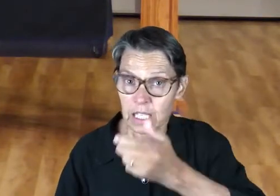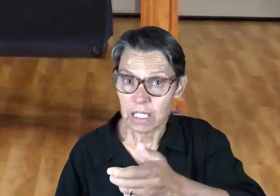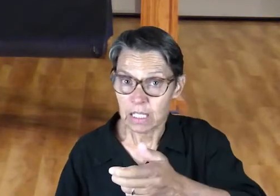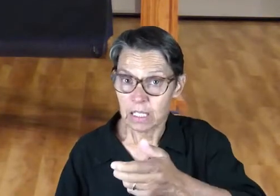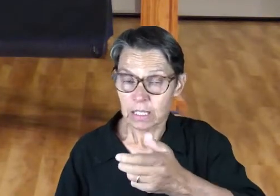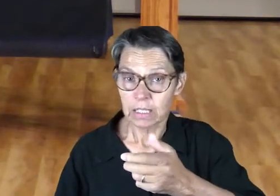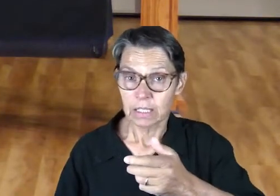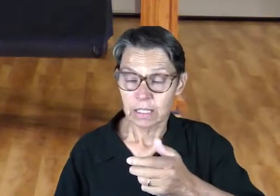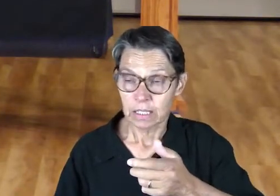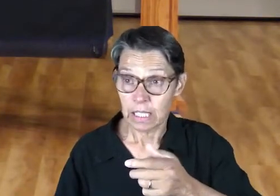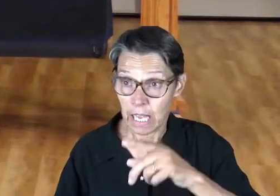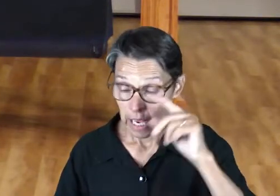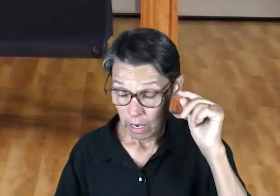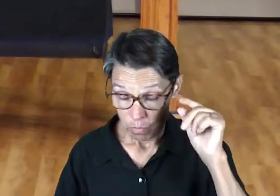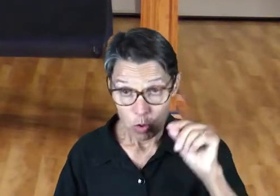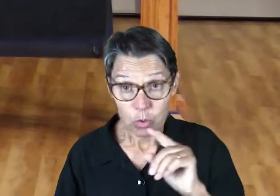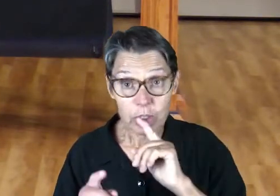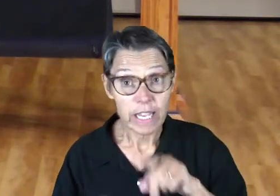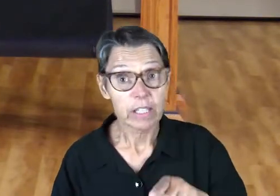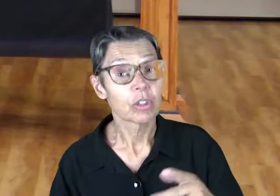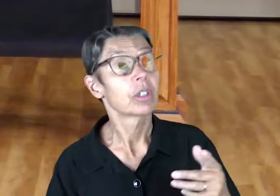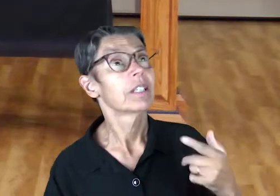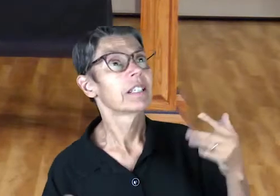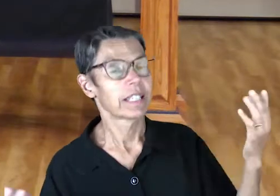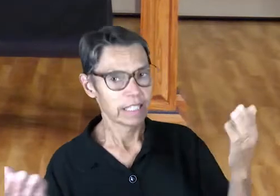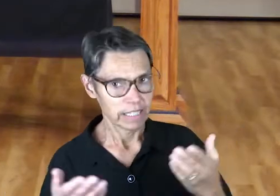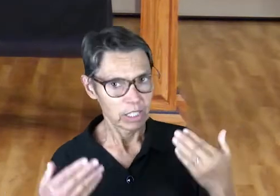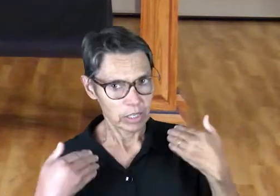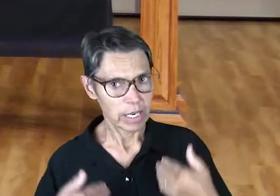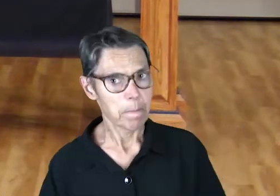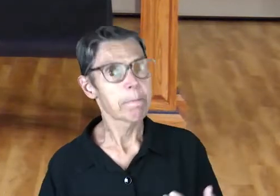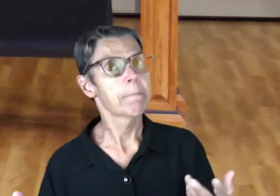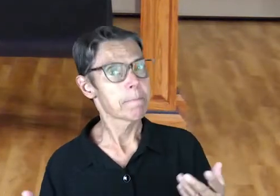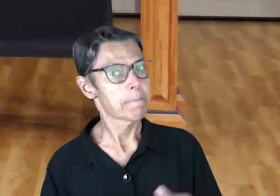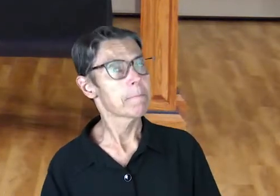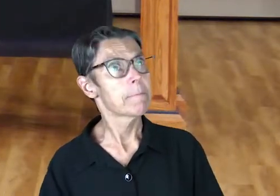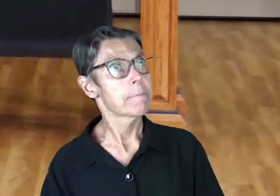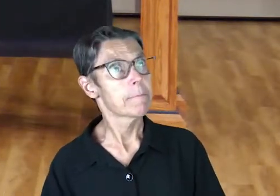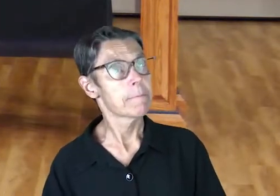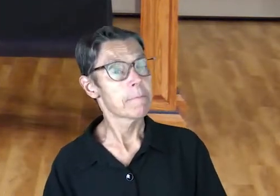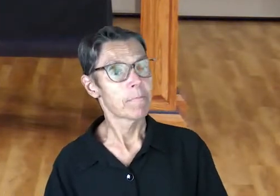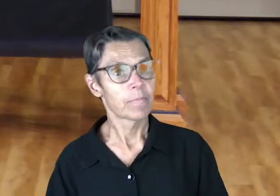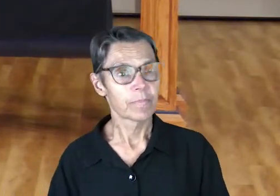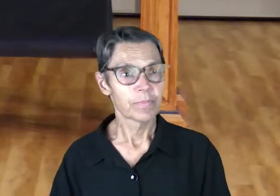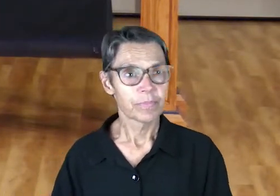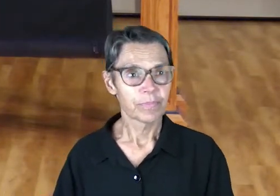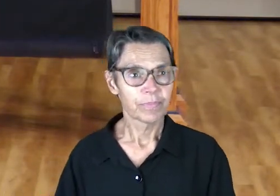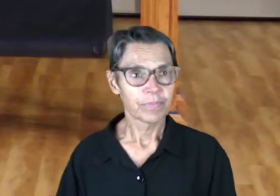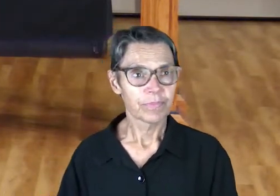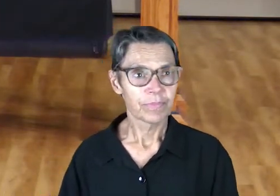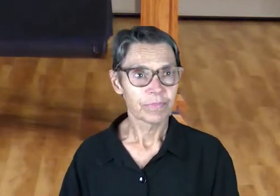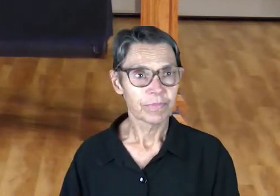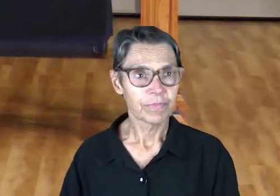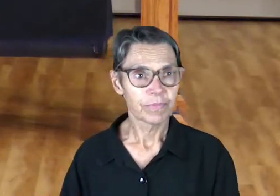Moses, calling to him. And Moses says, here I am.